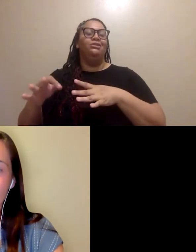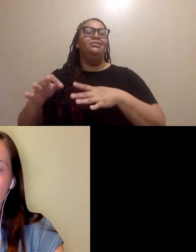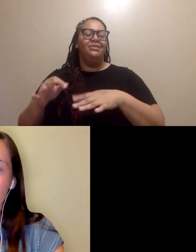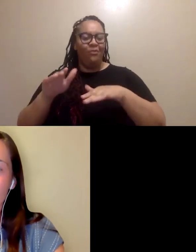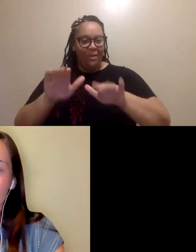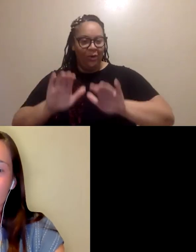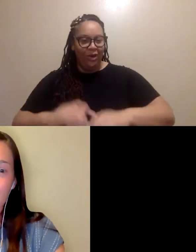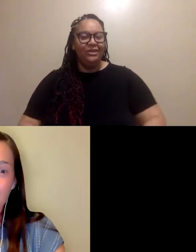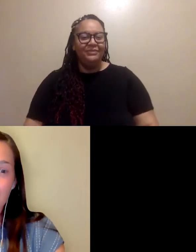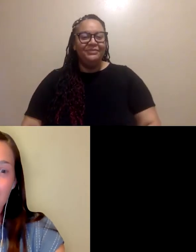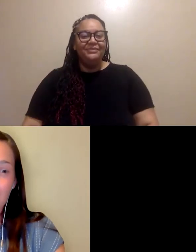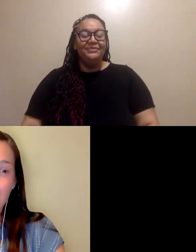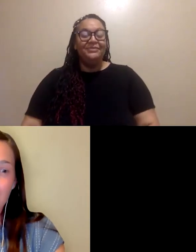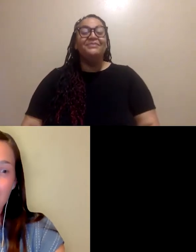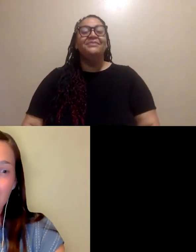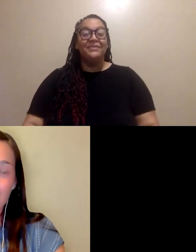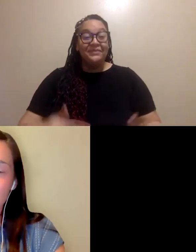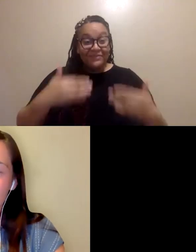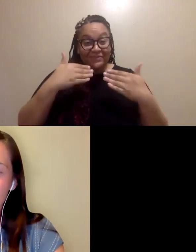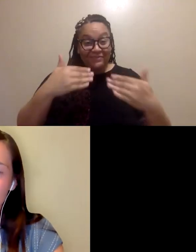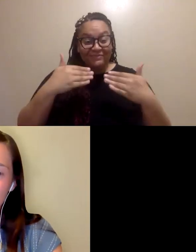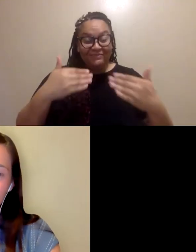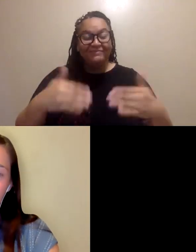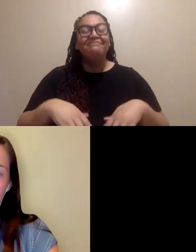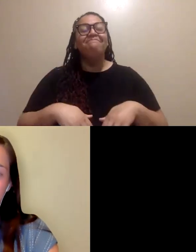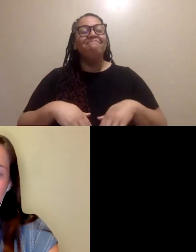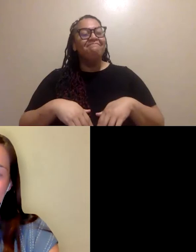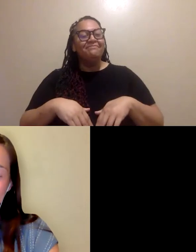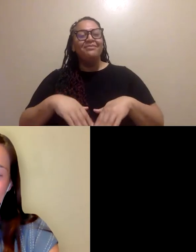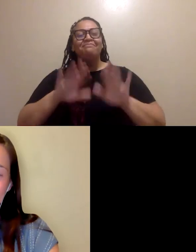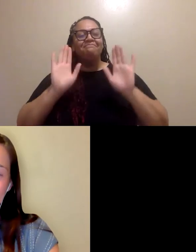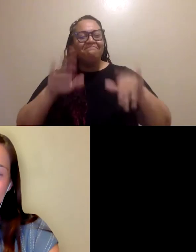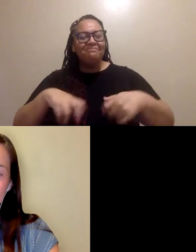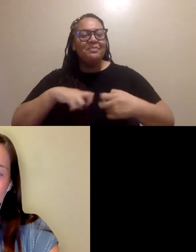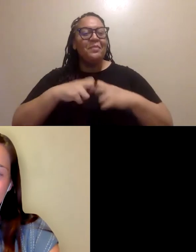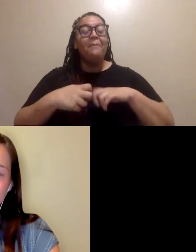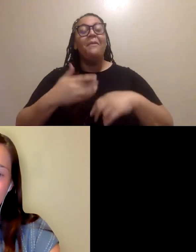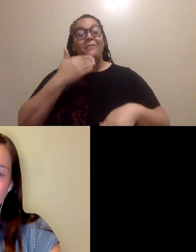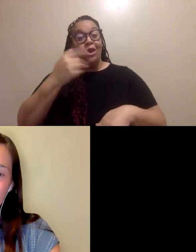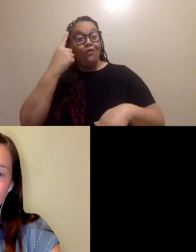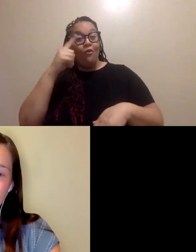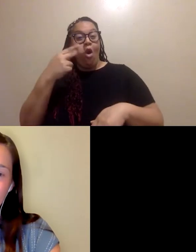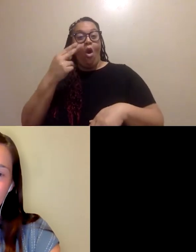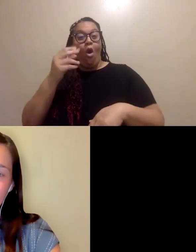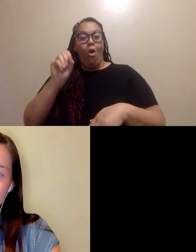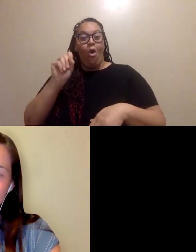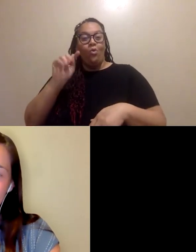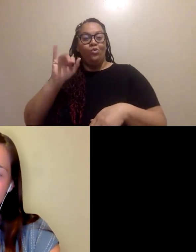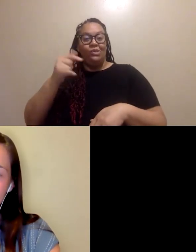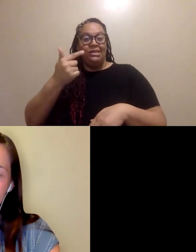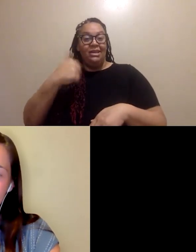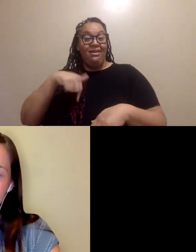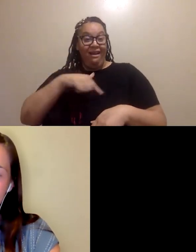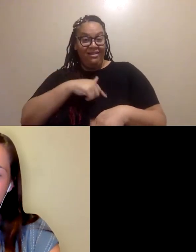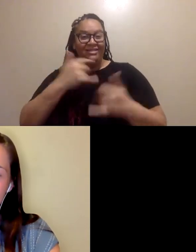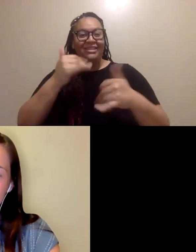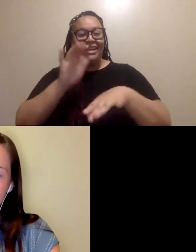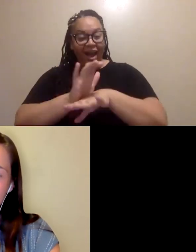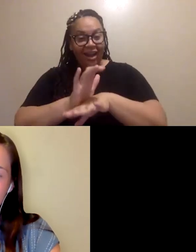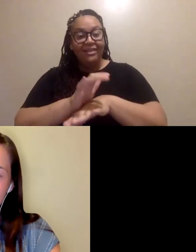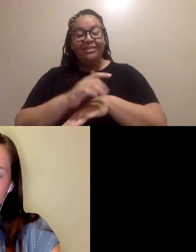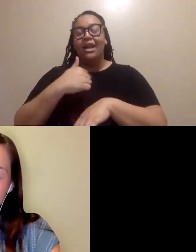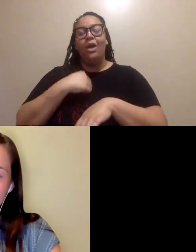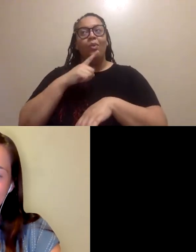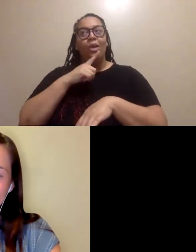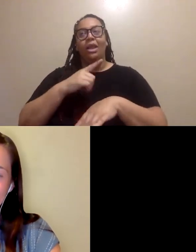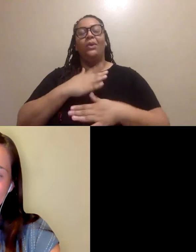You're welcome, and thank you for hosting us tonight, Laurel, and I appreciate the work of